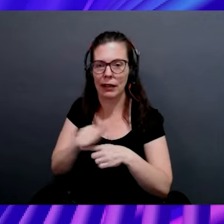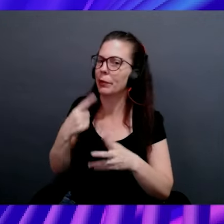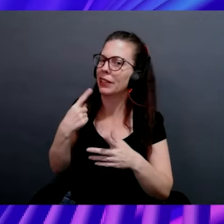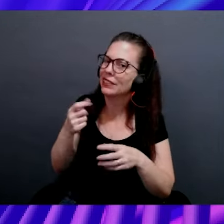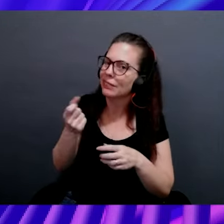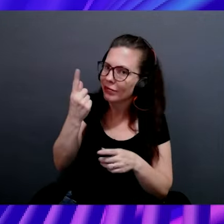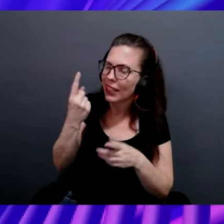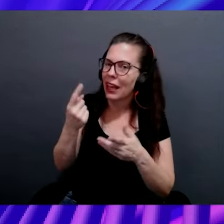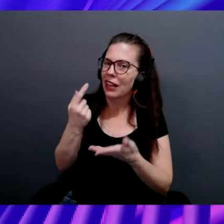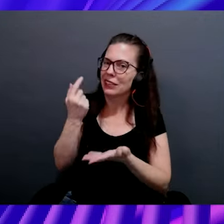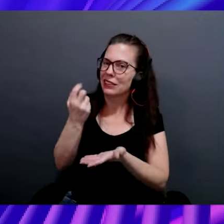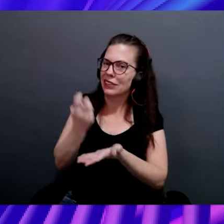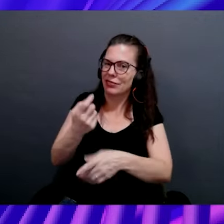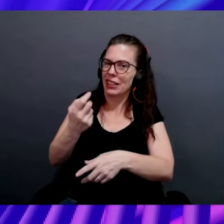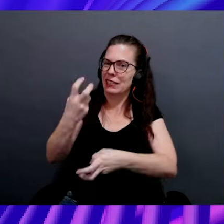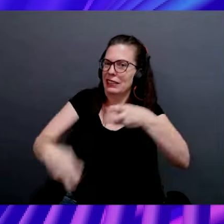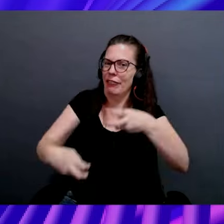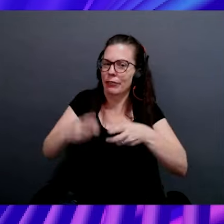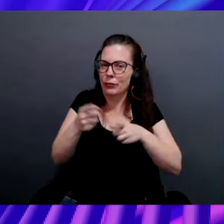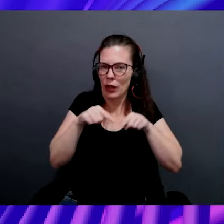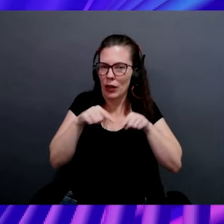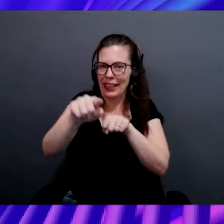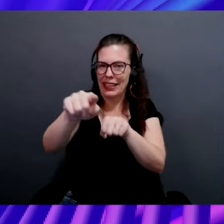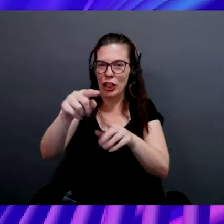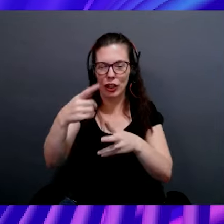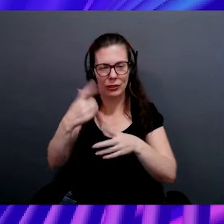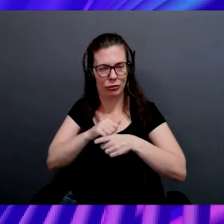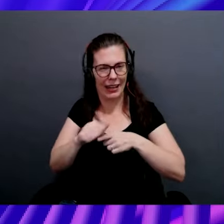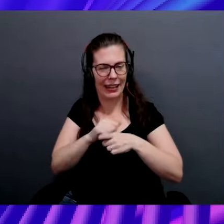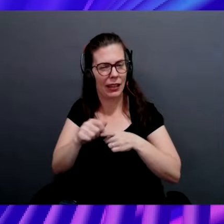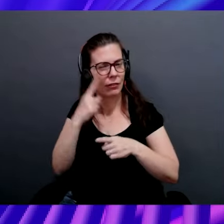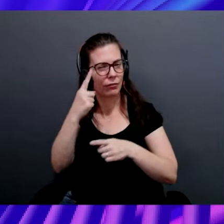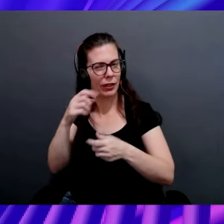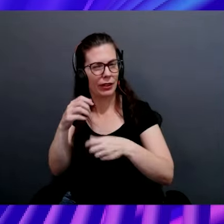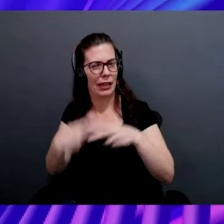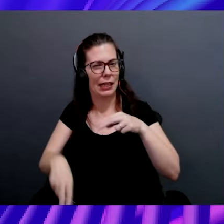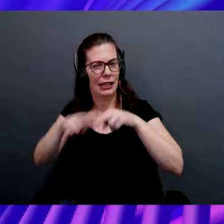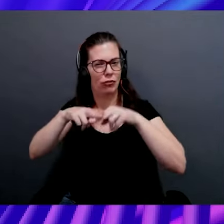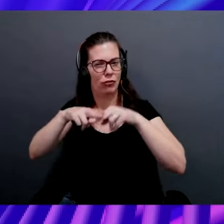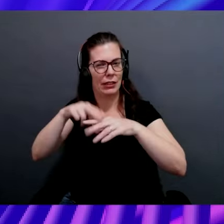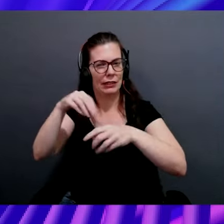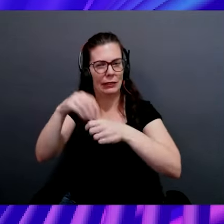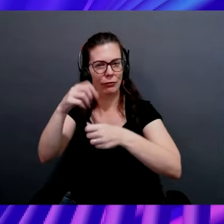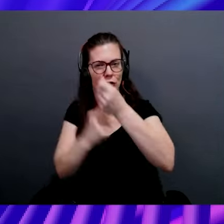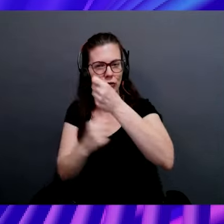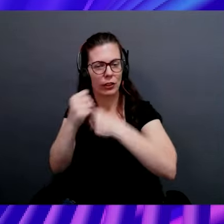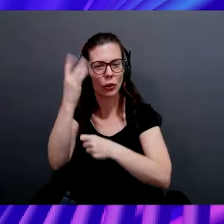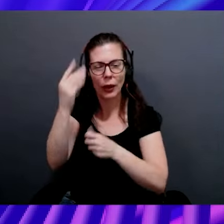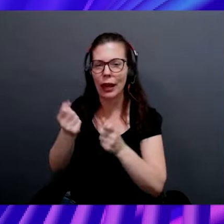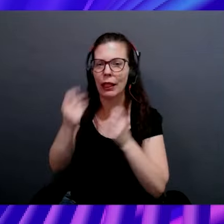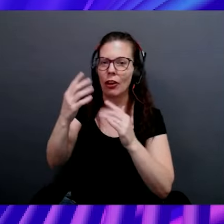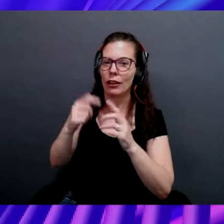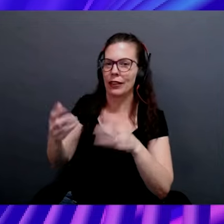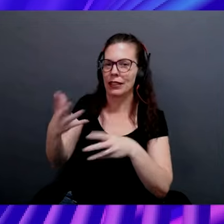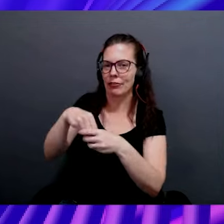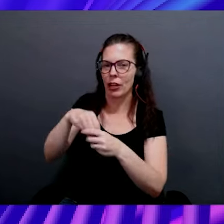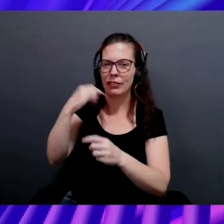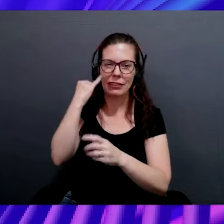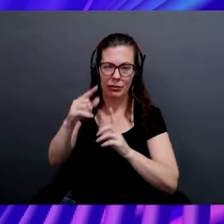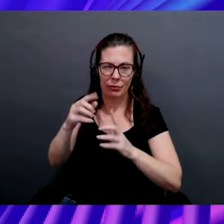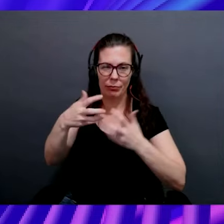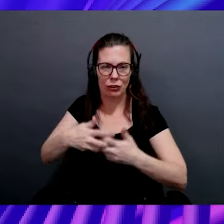with the increase of the underlying infrastructure. And that's because there are a lot of overheads that comes in when the machine needs to communicate with each other to